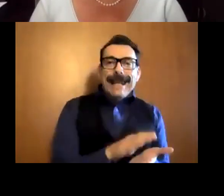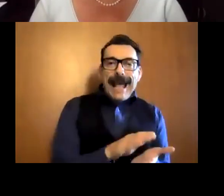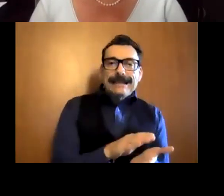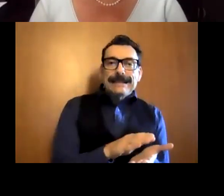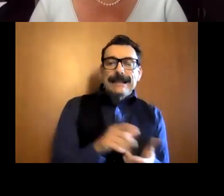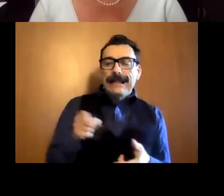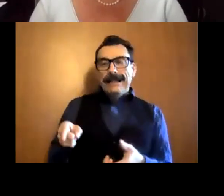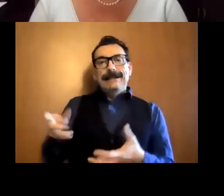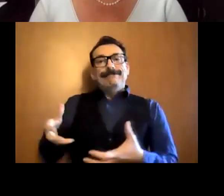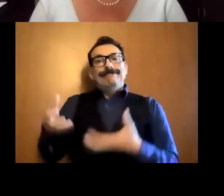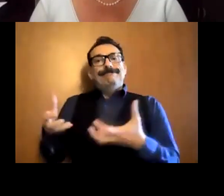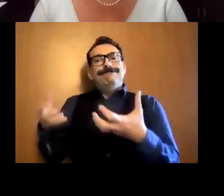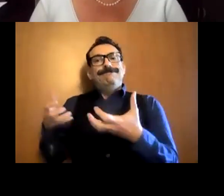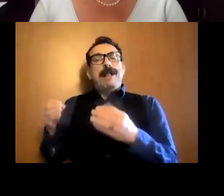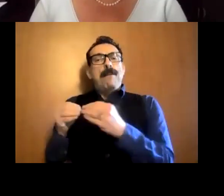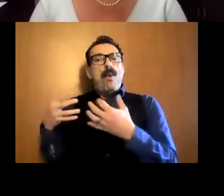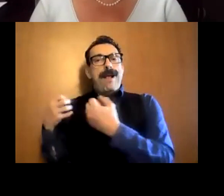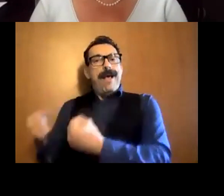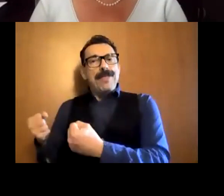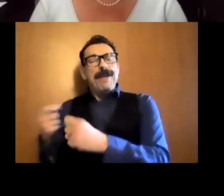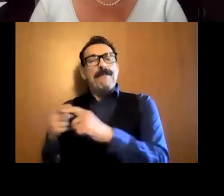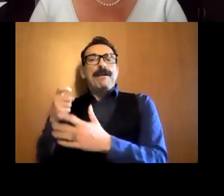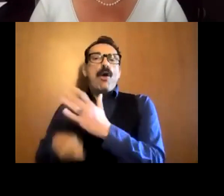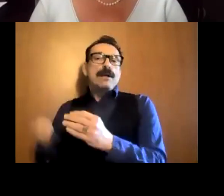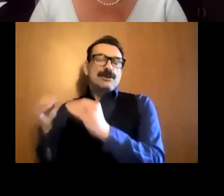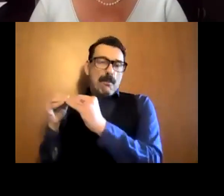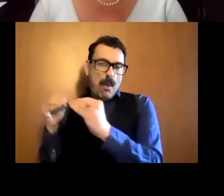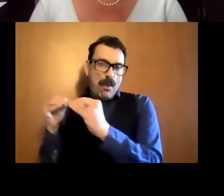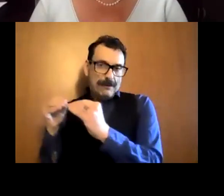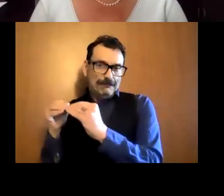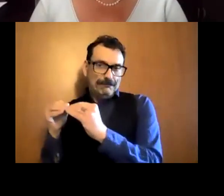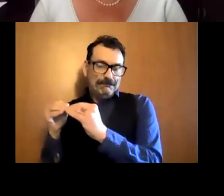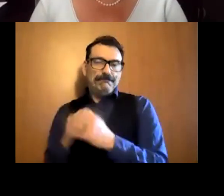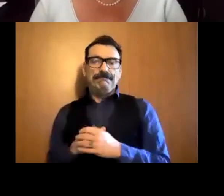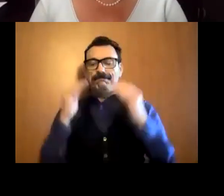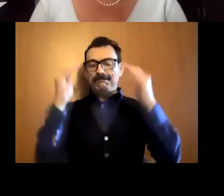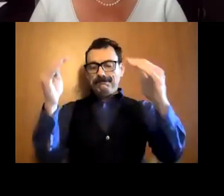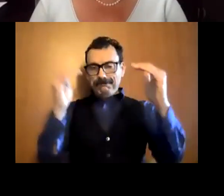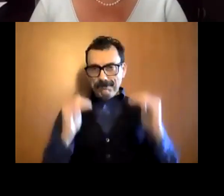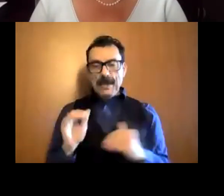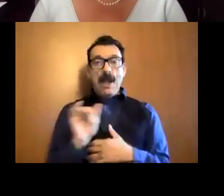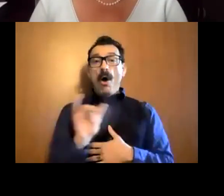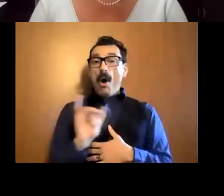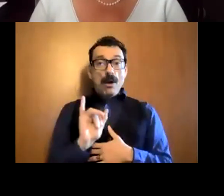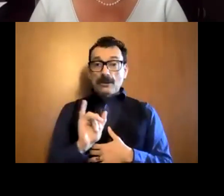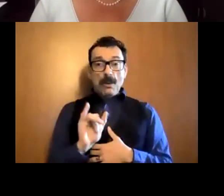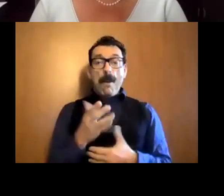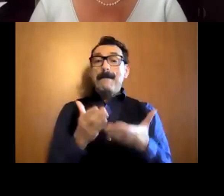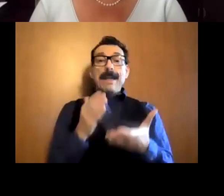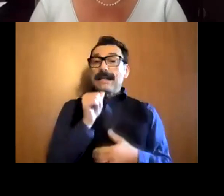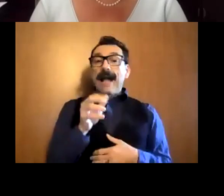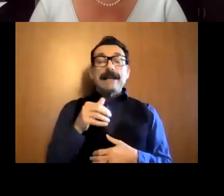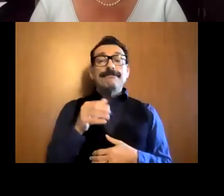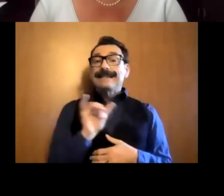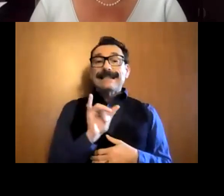And then on top of that, some of us may not have access to health insurance through our employers, or we may not have the time to take off of work